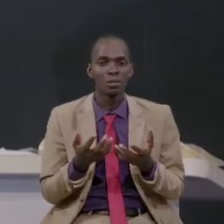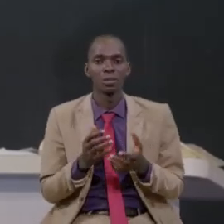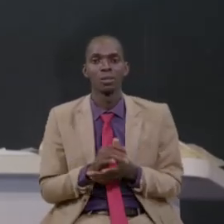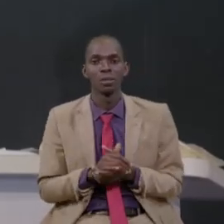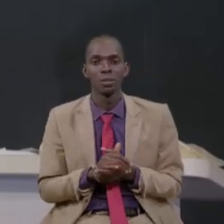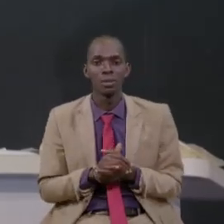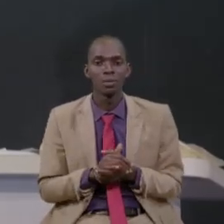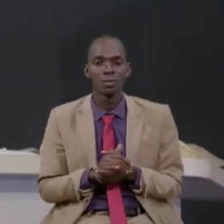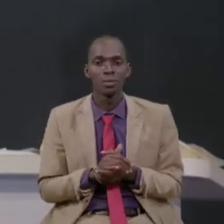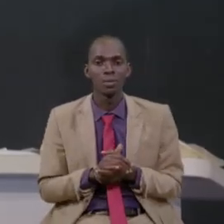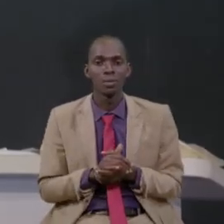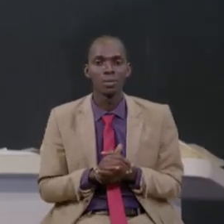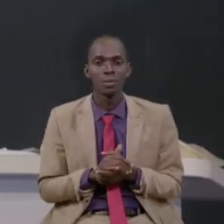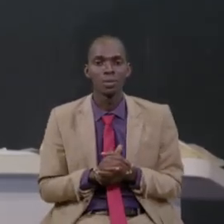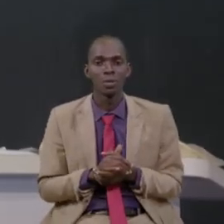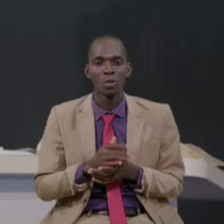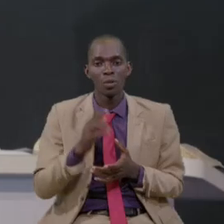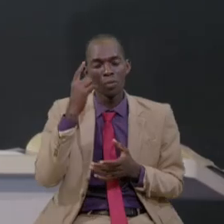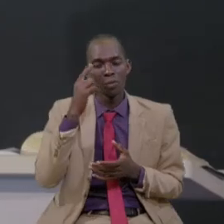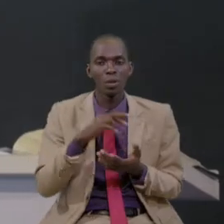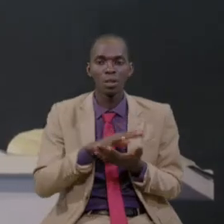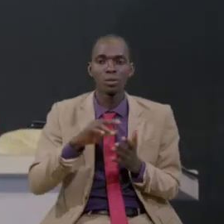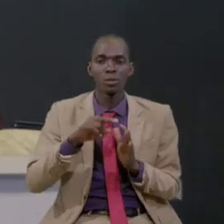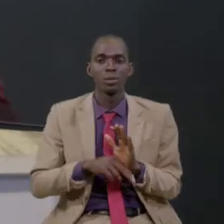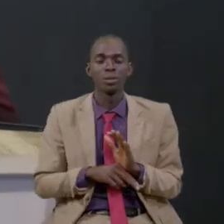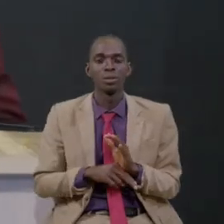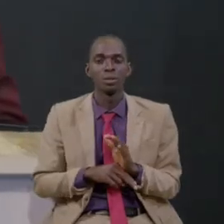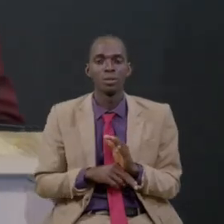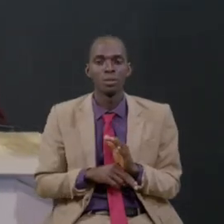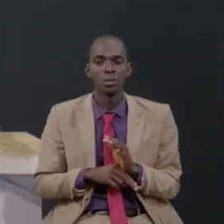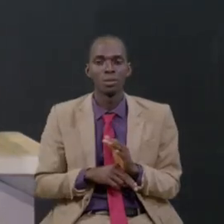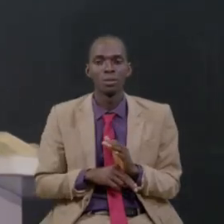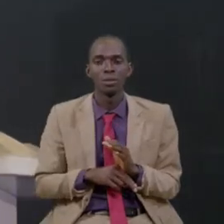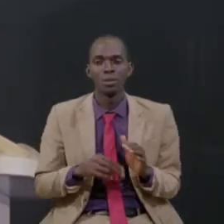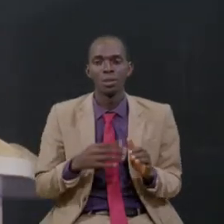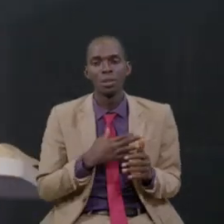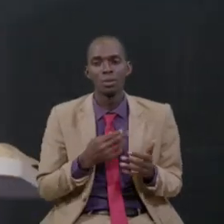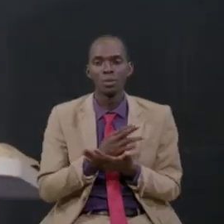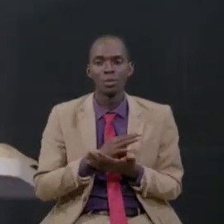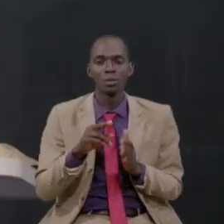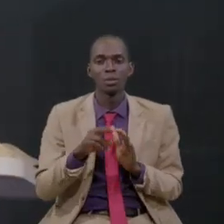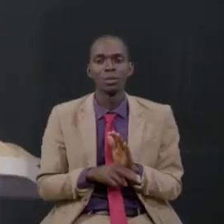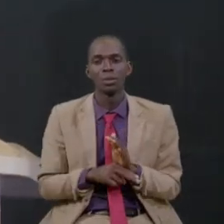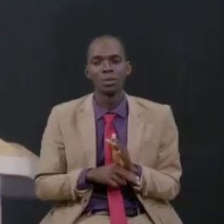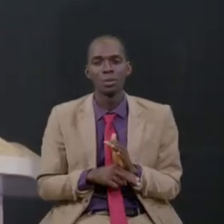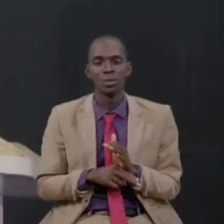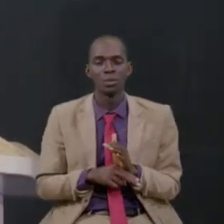for righteousness and holiness in lifestyle.